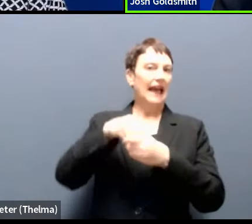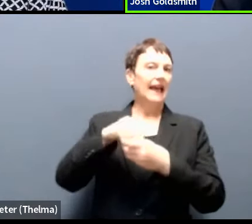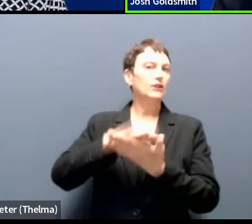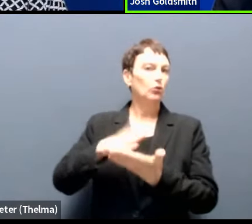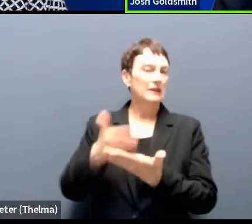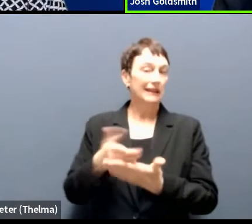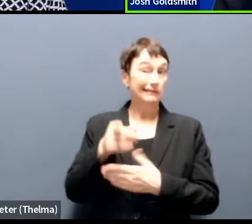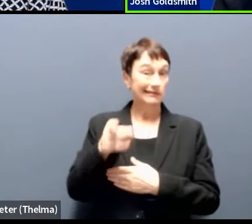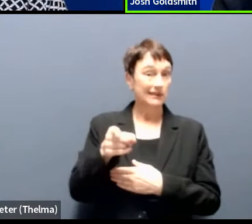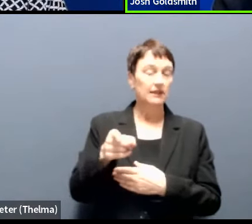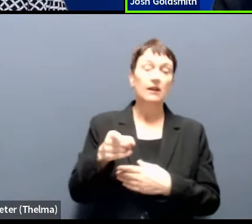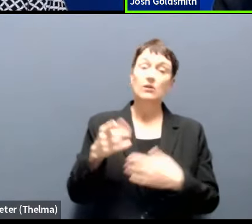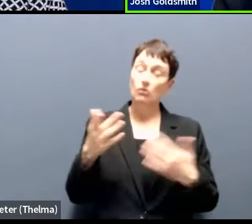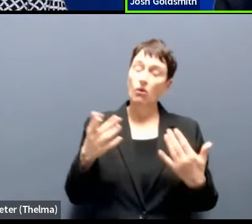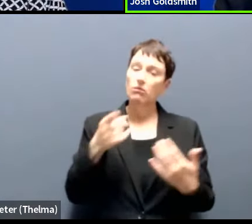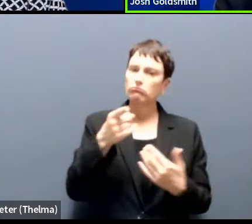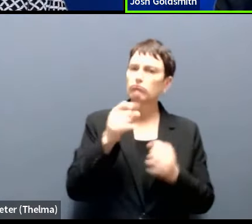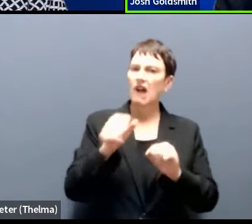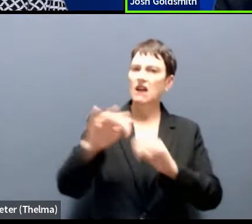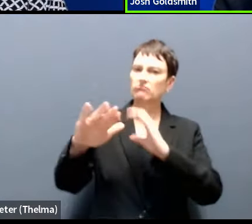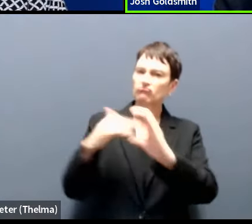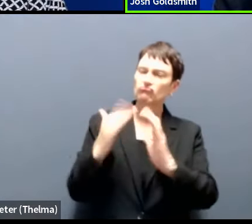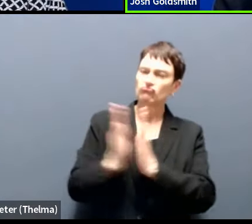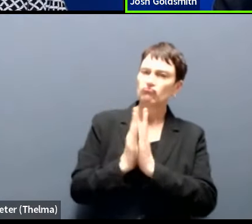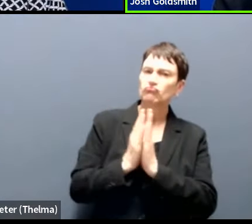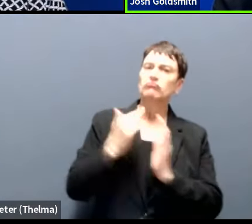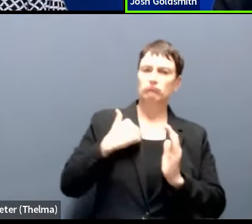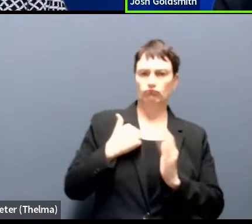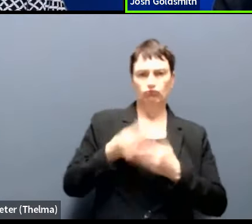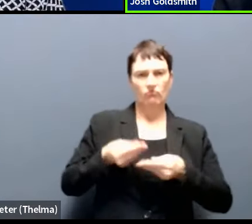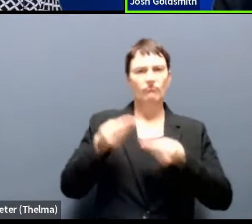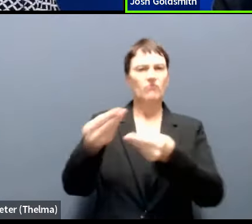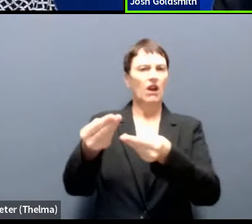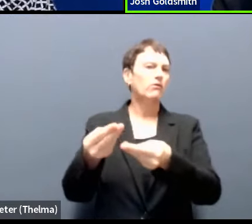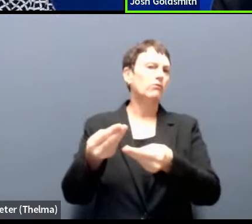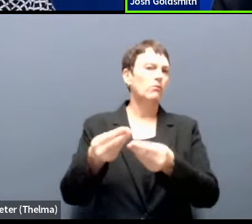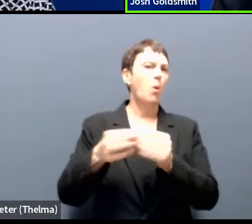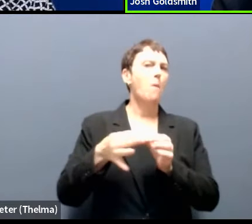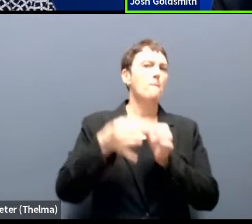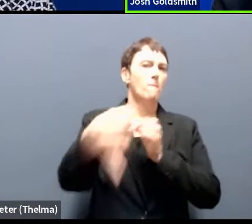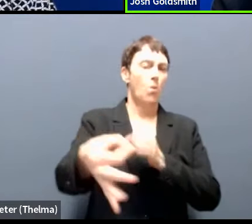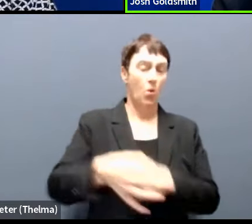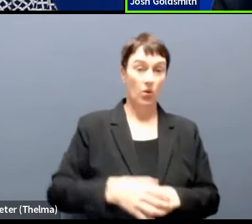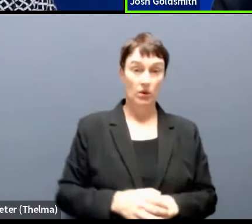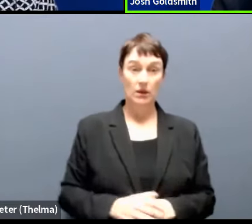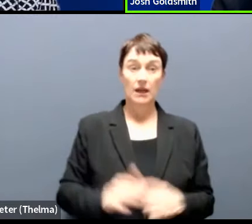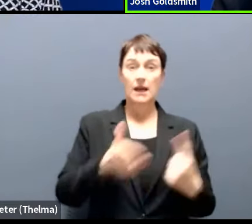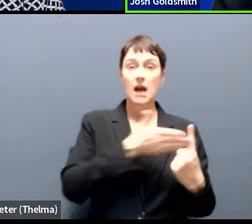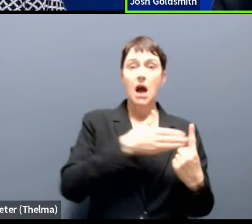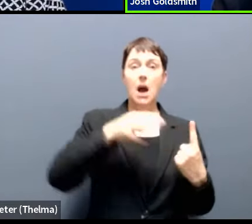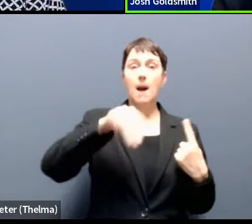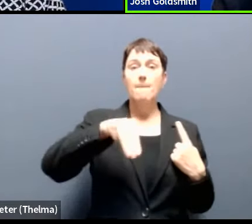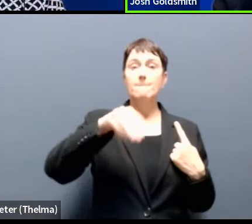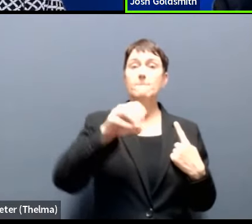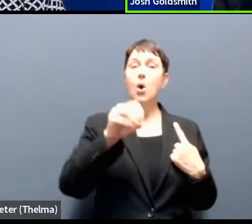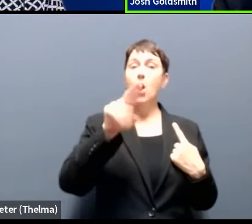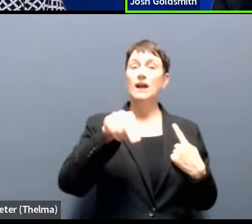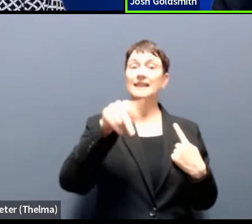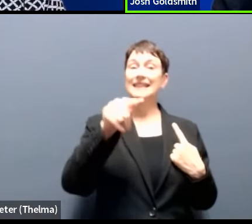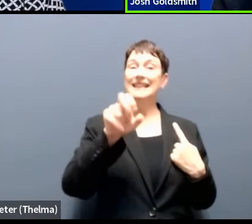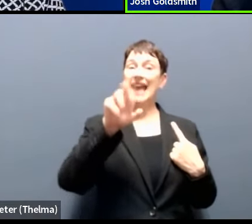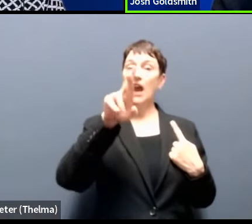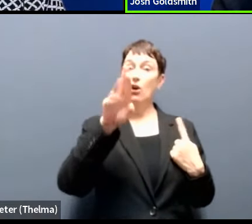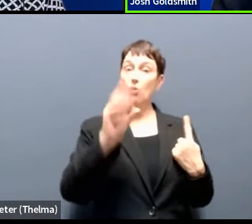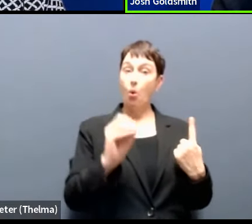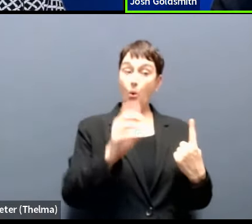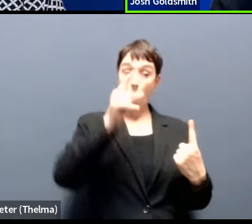Flor Montero, is offering 3 free one-on-one coaching sessions for interpreters